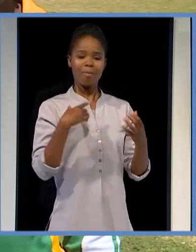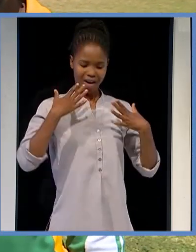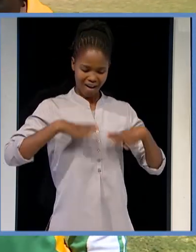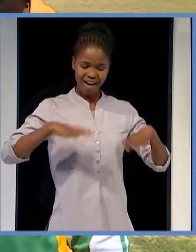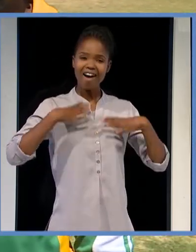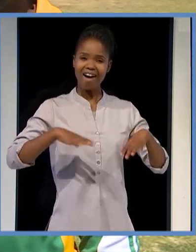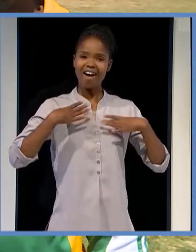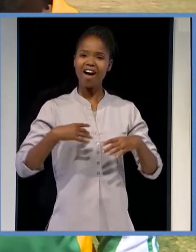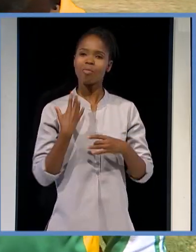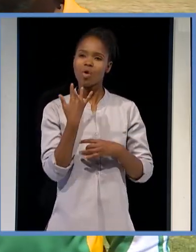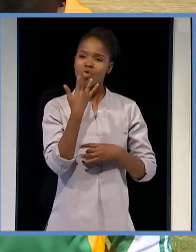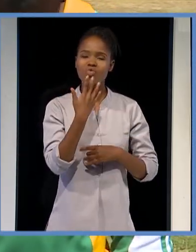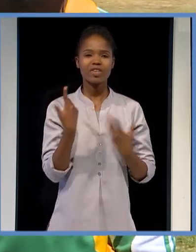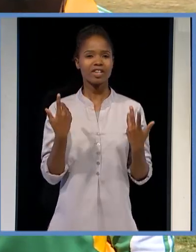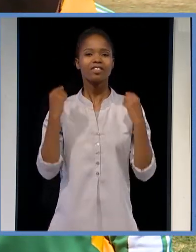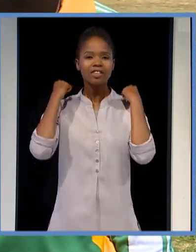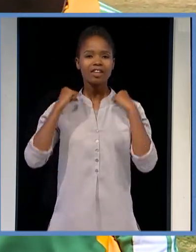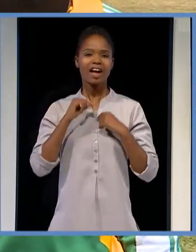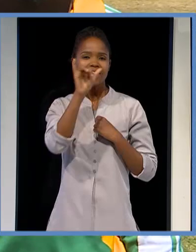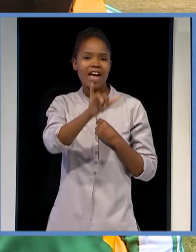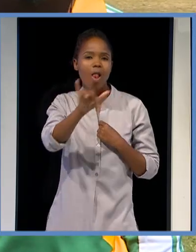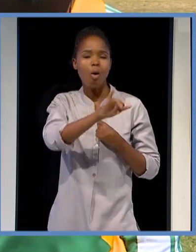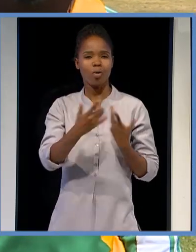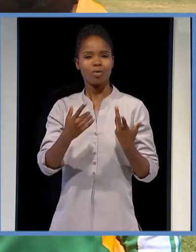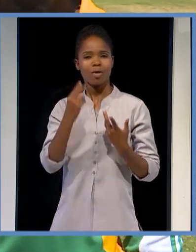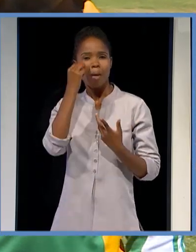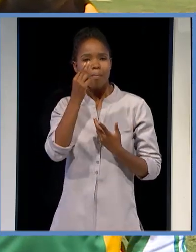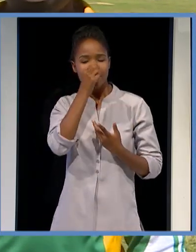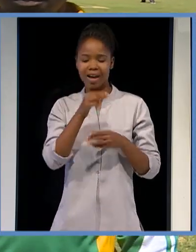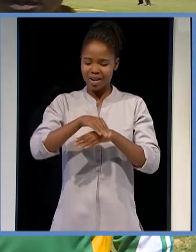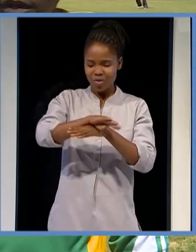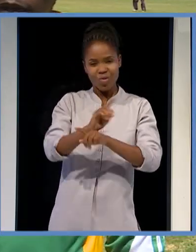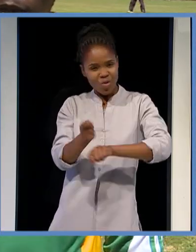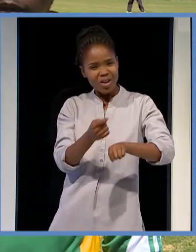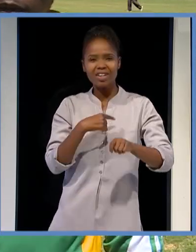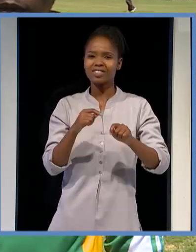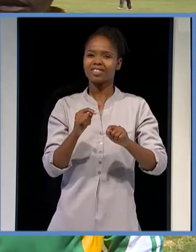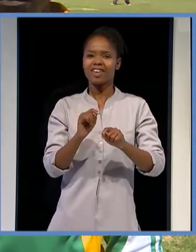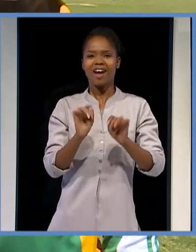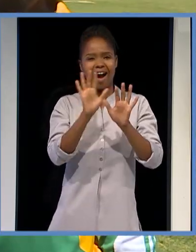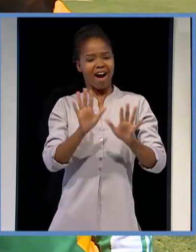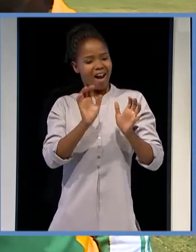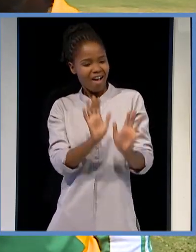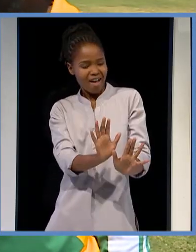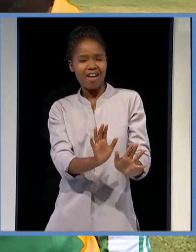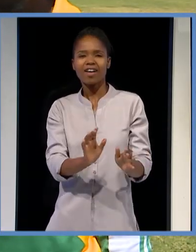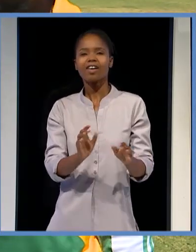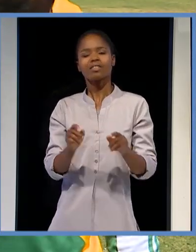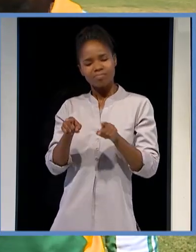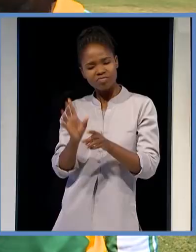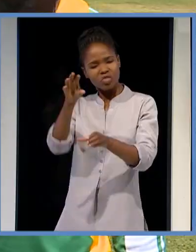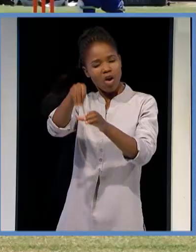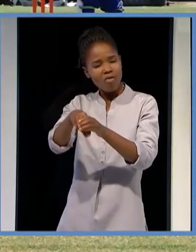national colors, wear blind cricket. Your involvement with blind cricket lies South Africa. Can you just tell us about that as